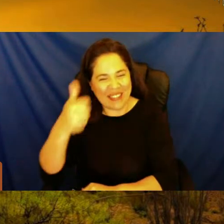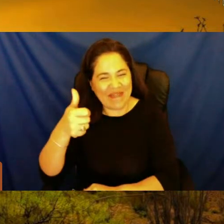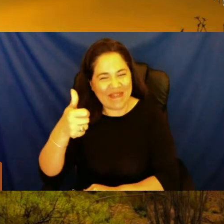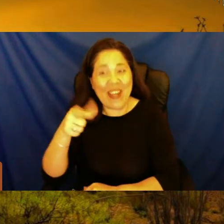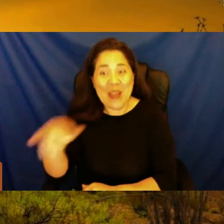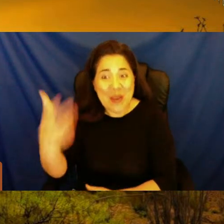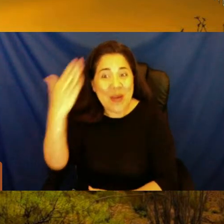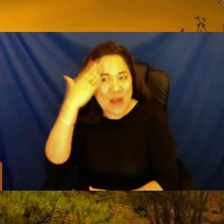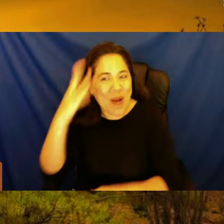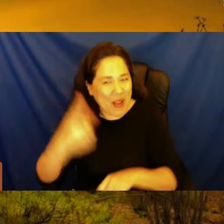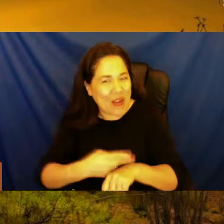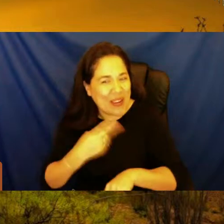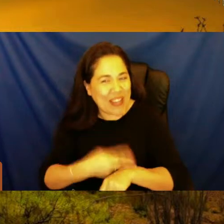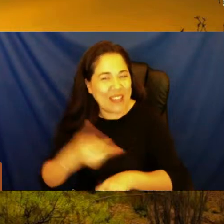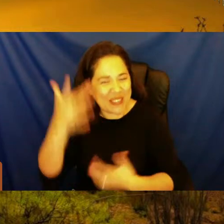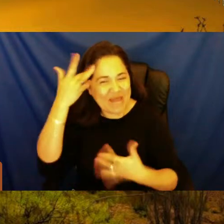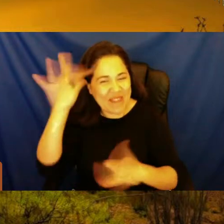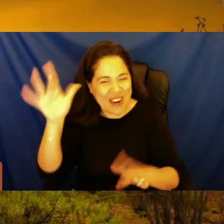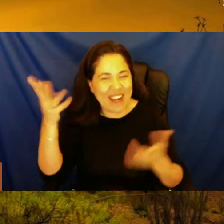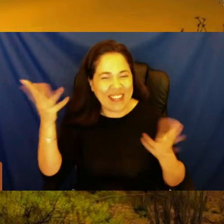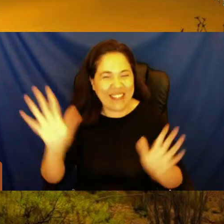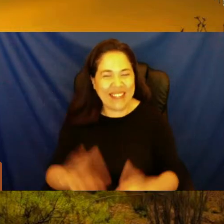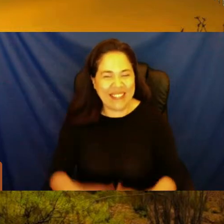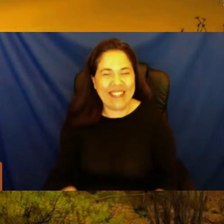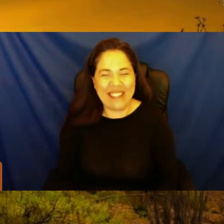your history.